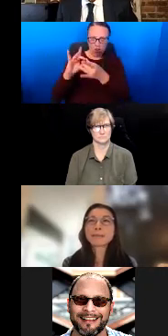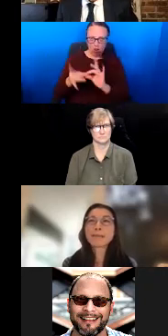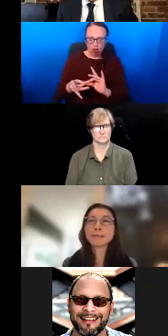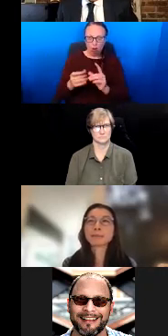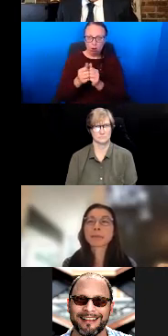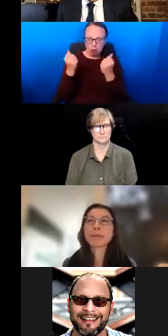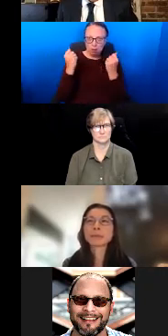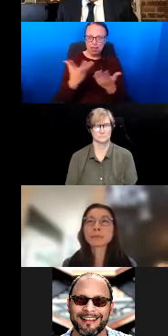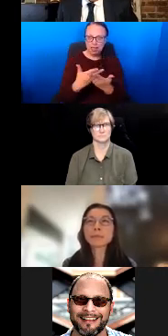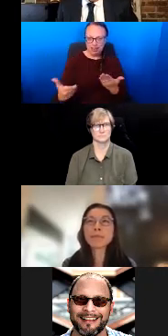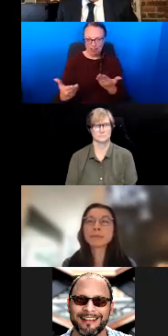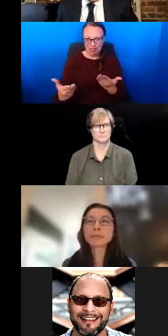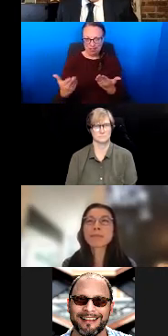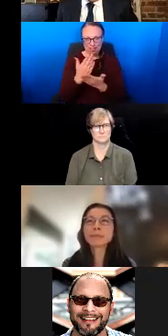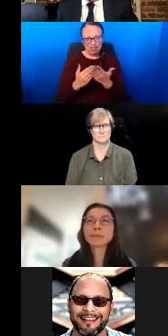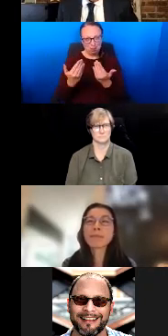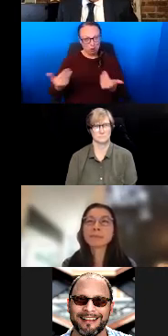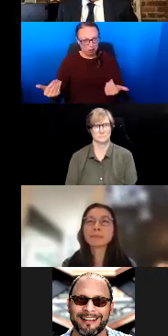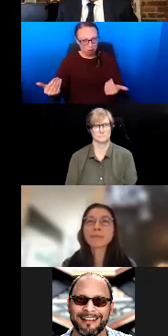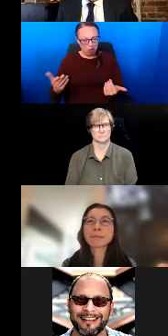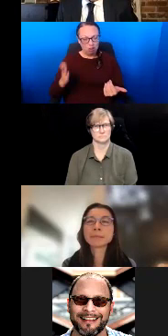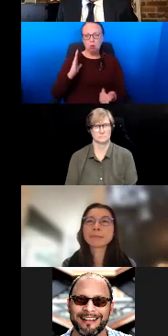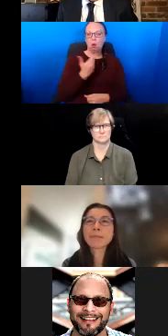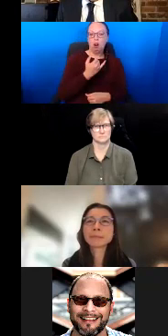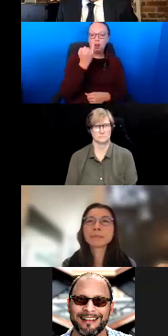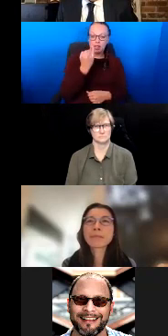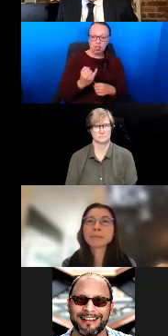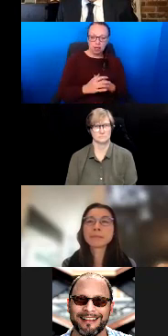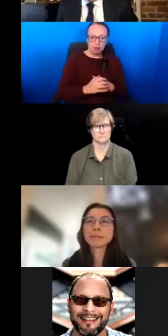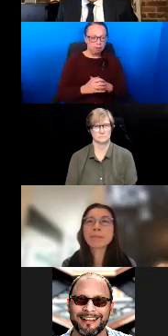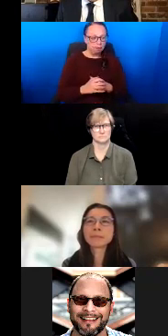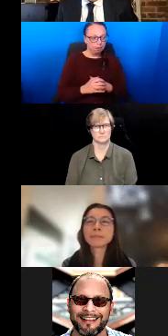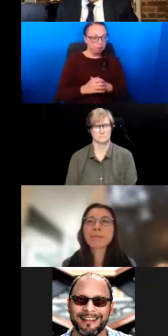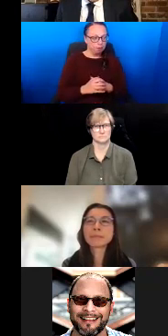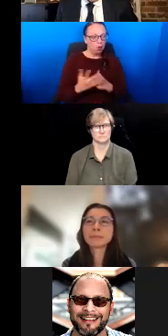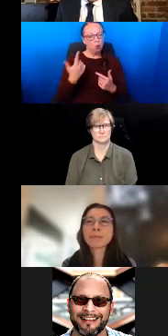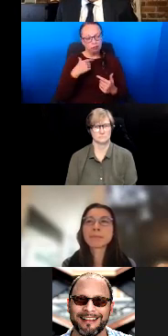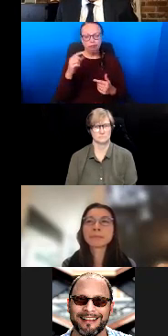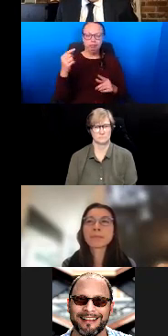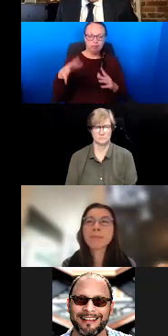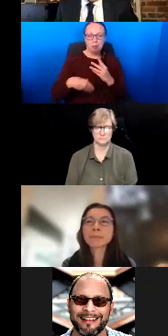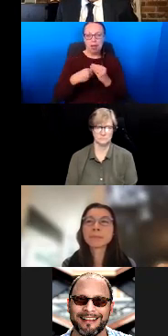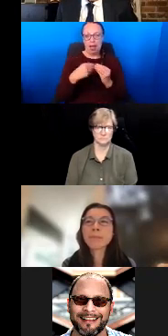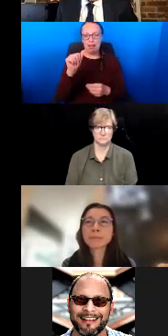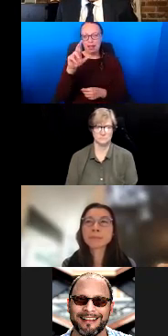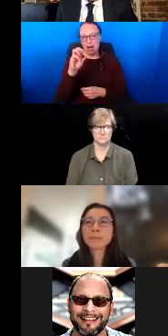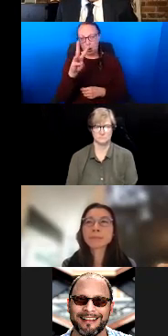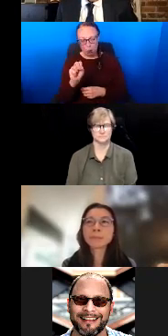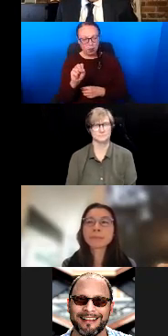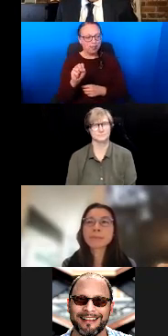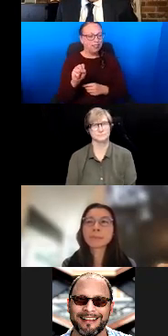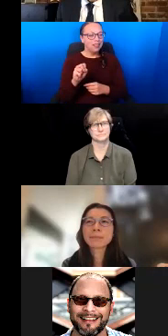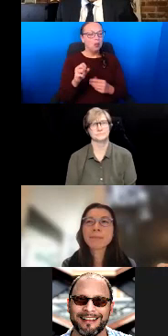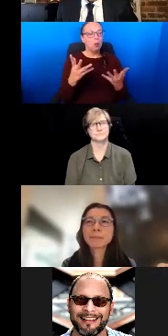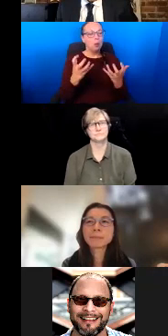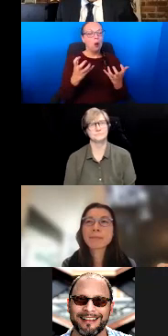it, right? And so our idea is to, sorry, I should put those arrows in, is to employ something called network control